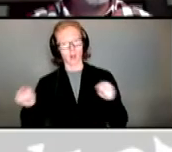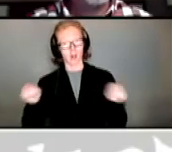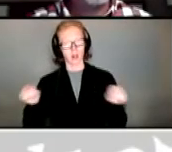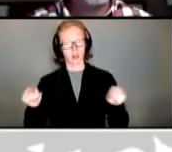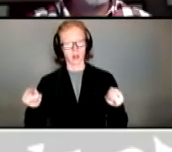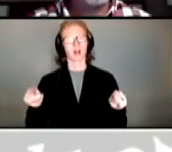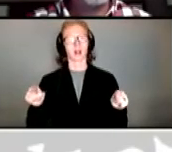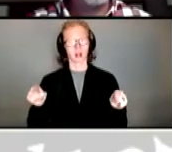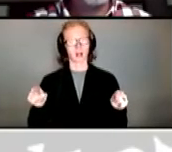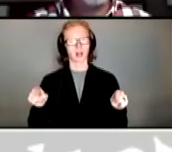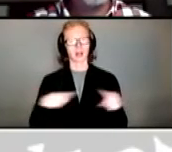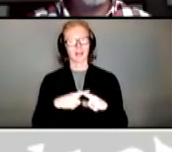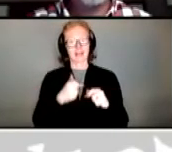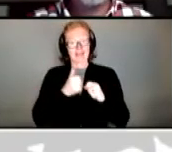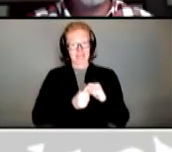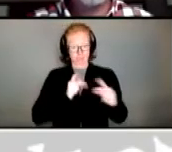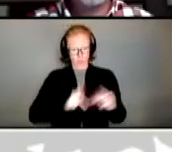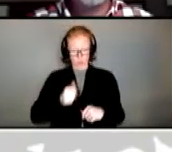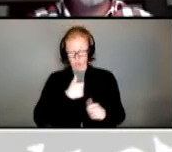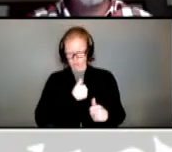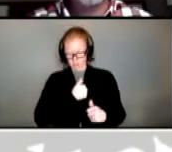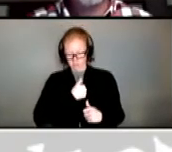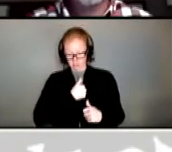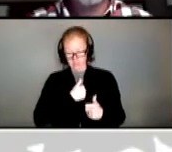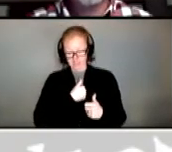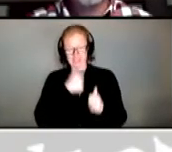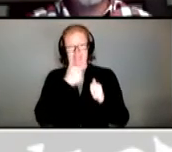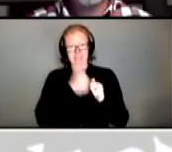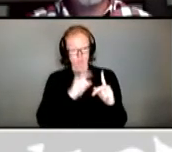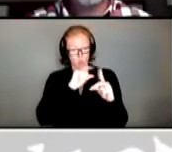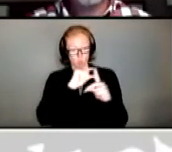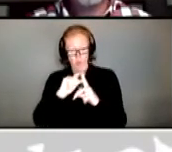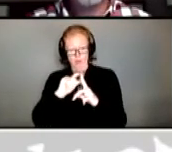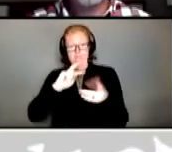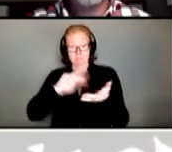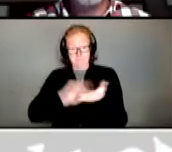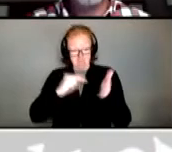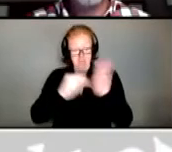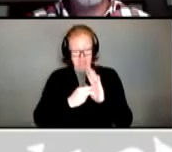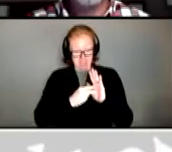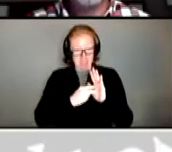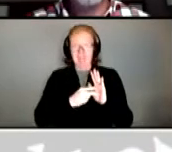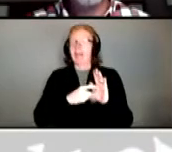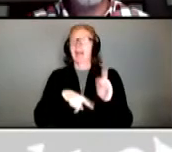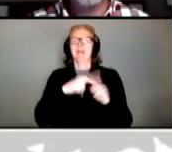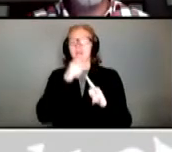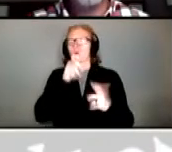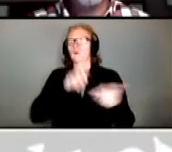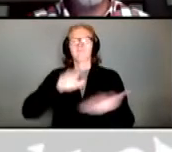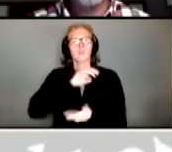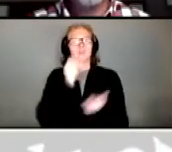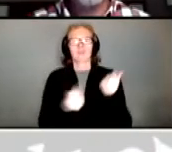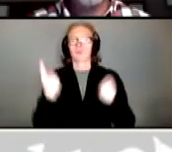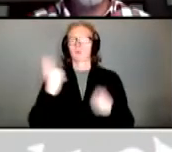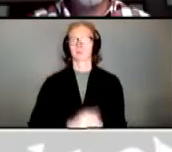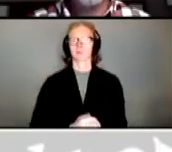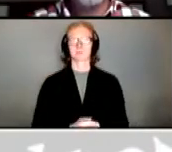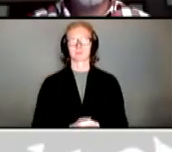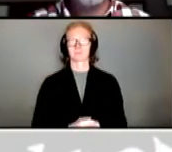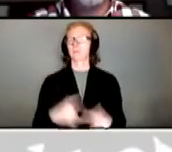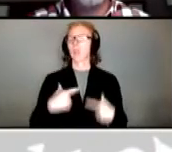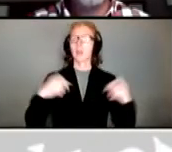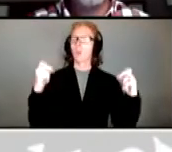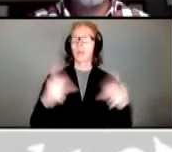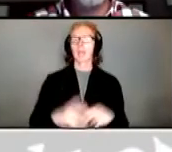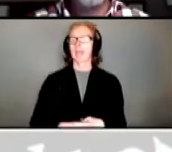each of us understand what the words really mean so we can stop confusing our community. Because I'm okay with it,